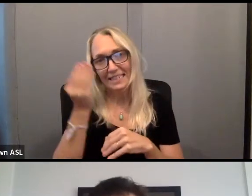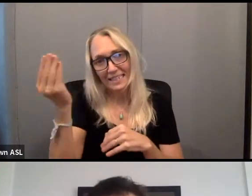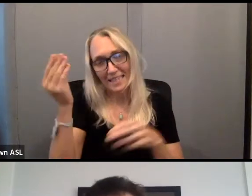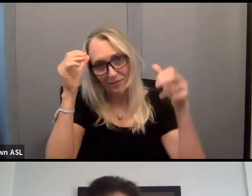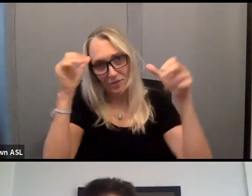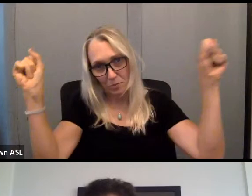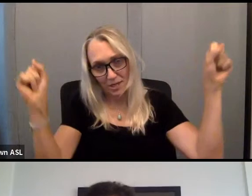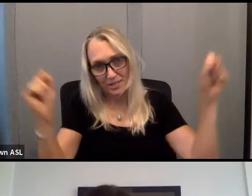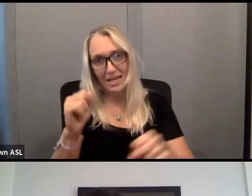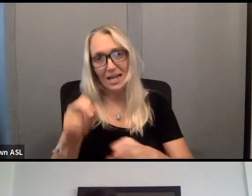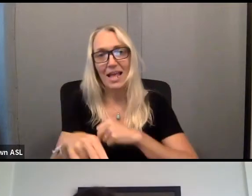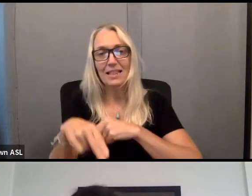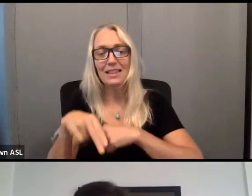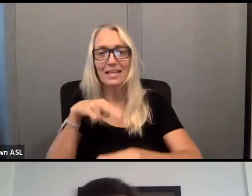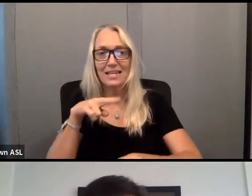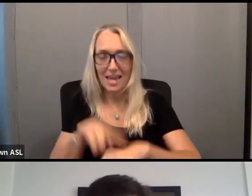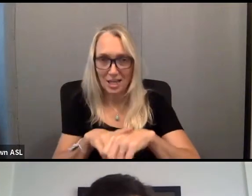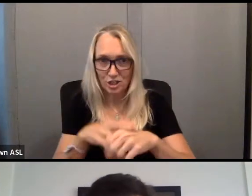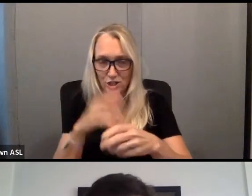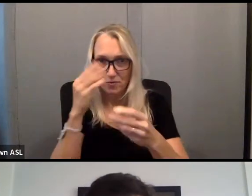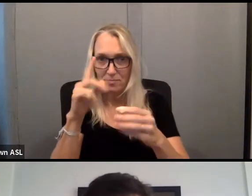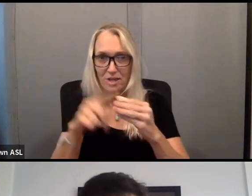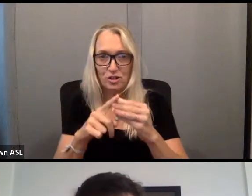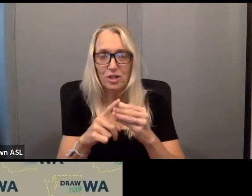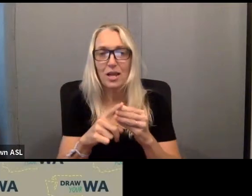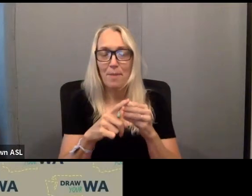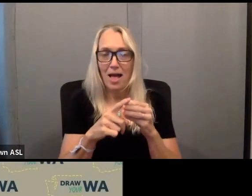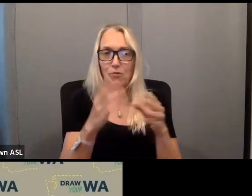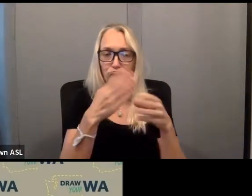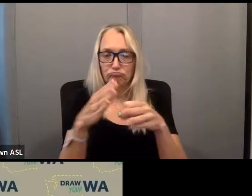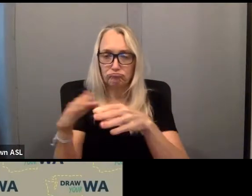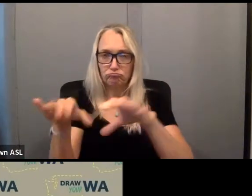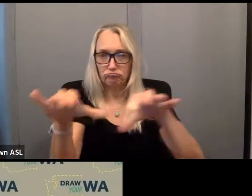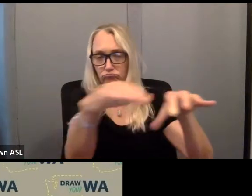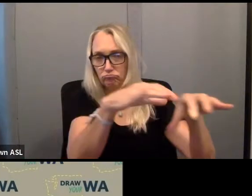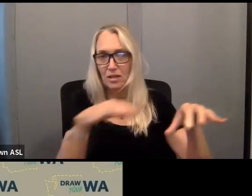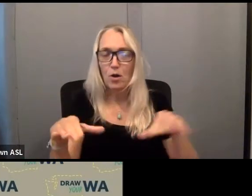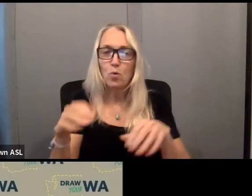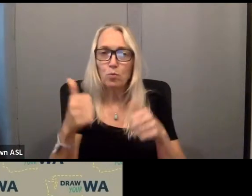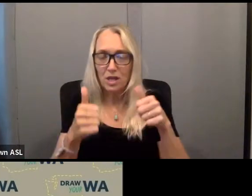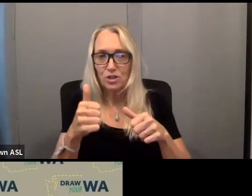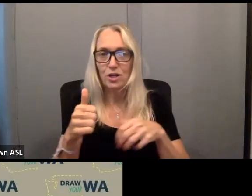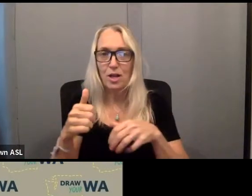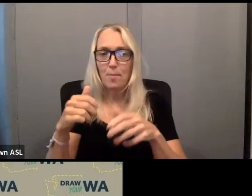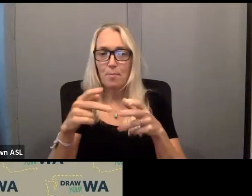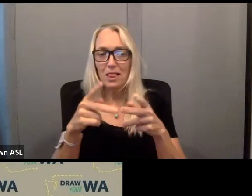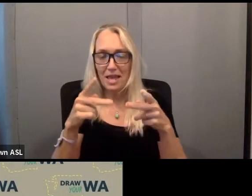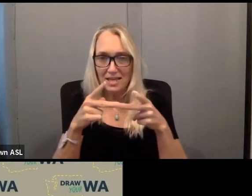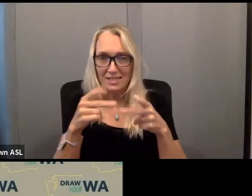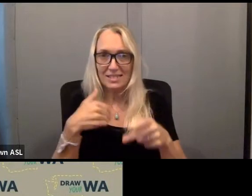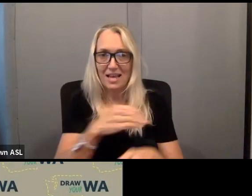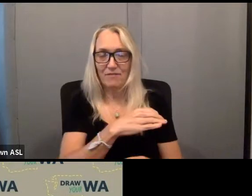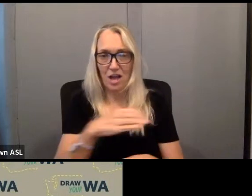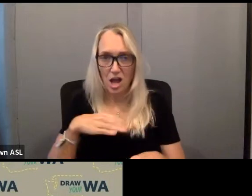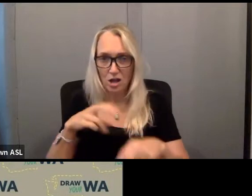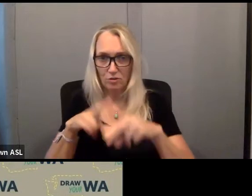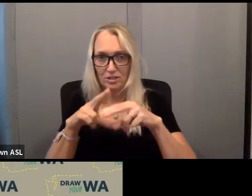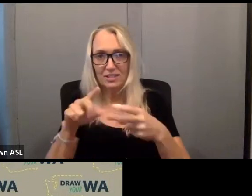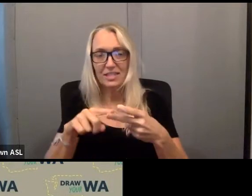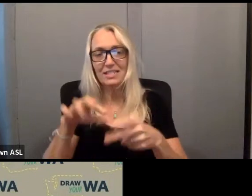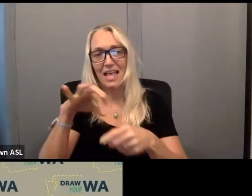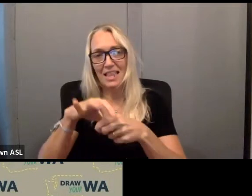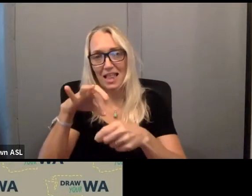the apportionment data, which told us which states would gain seats in the US Congress and Electoral College and which would